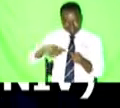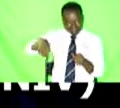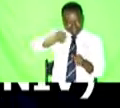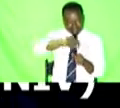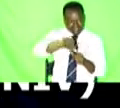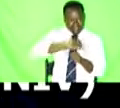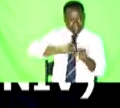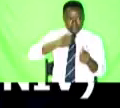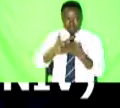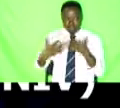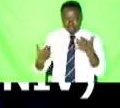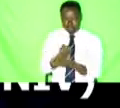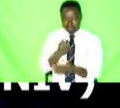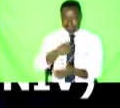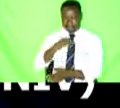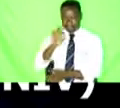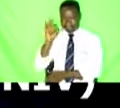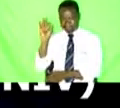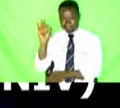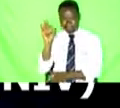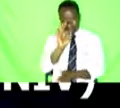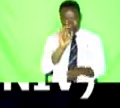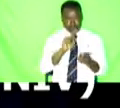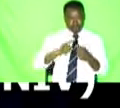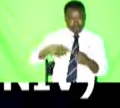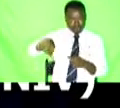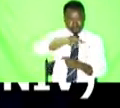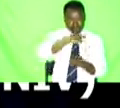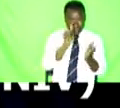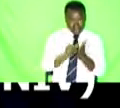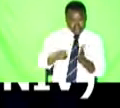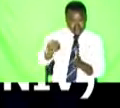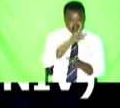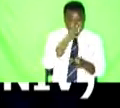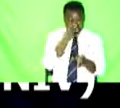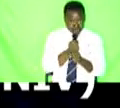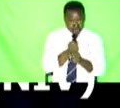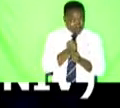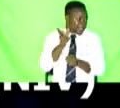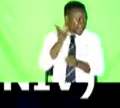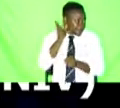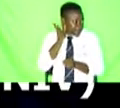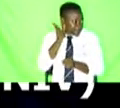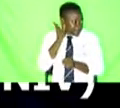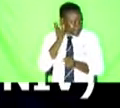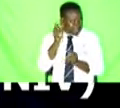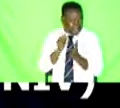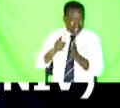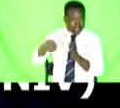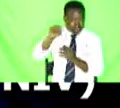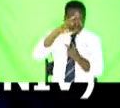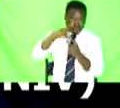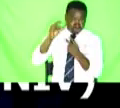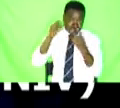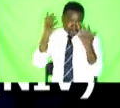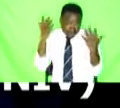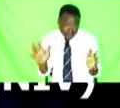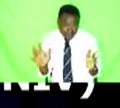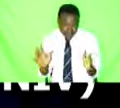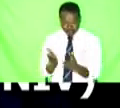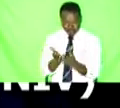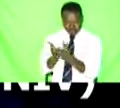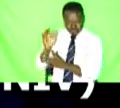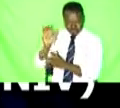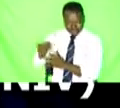I preach to you, which you received and on which you have taken your stand. By this